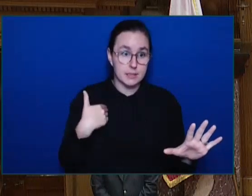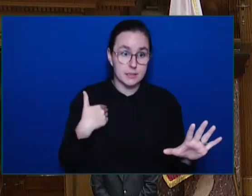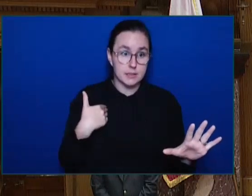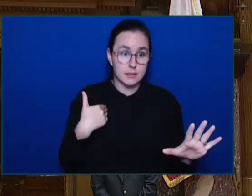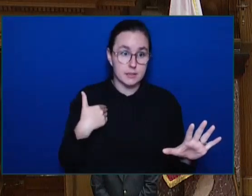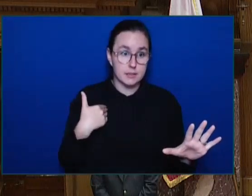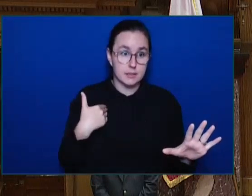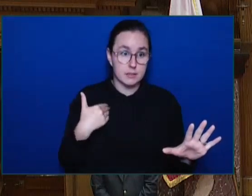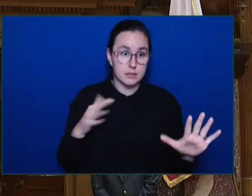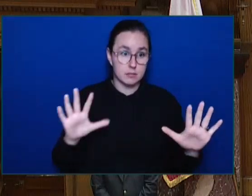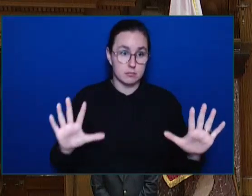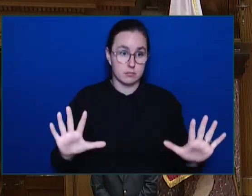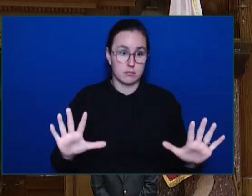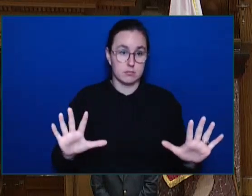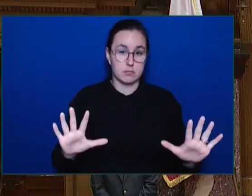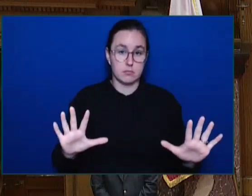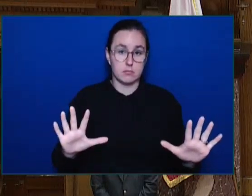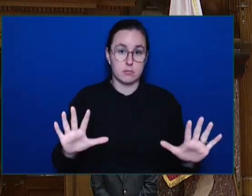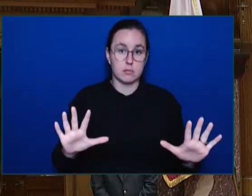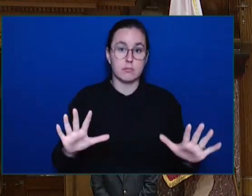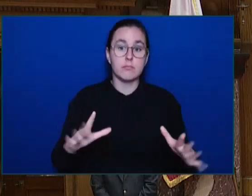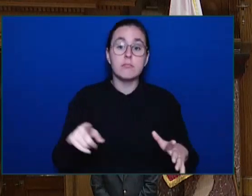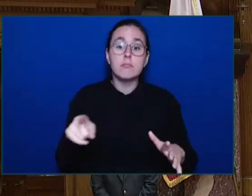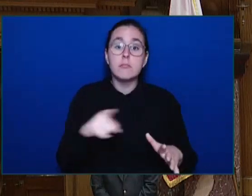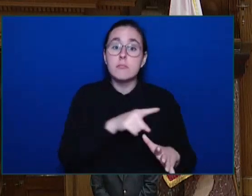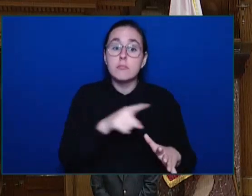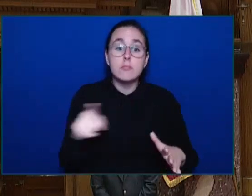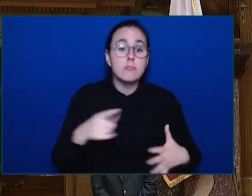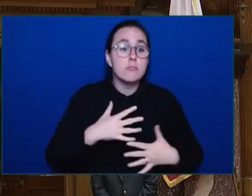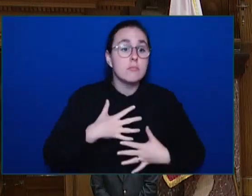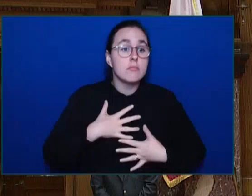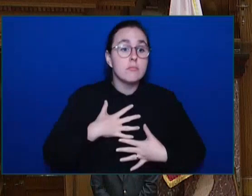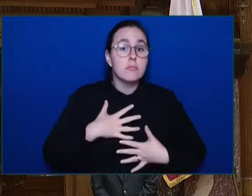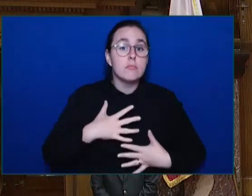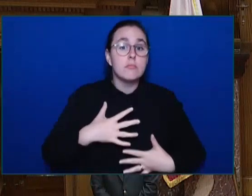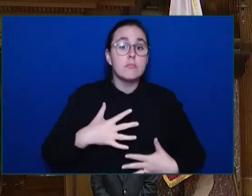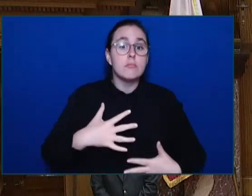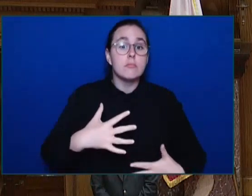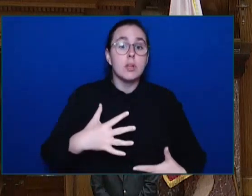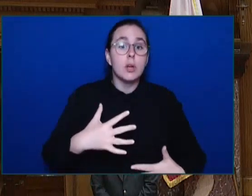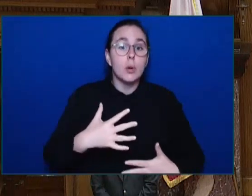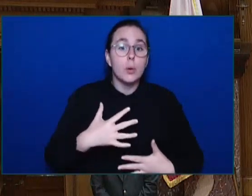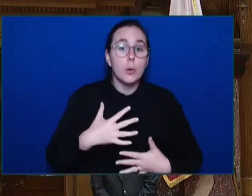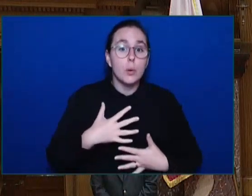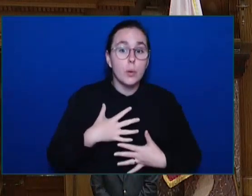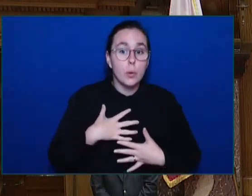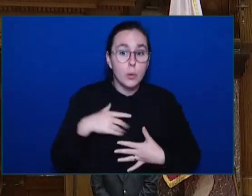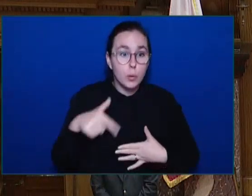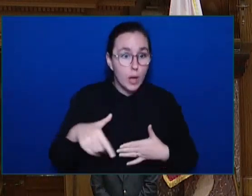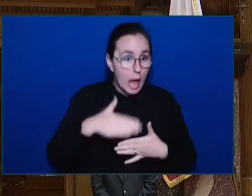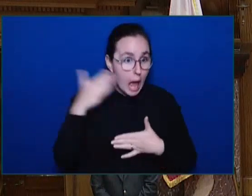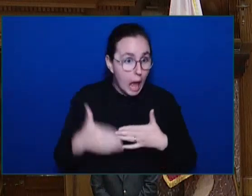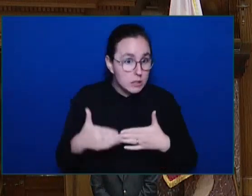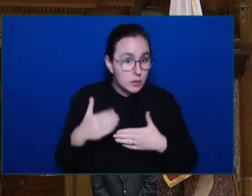Take a deep breath. It's not the end of the world. Take a deep breath. Please.